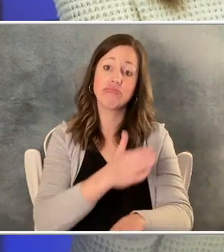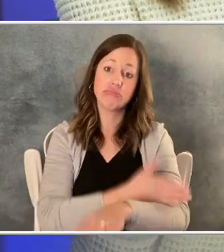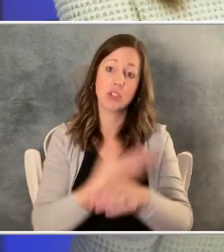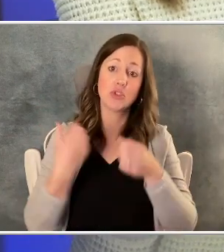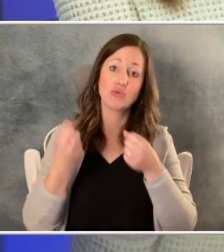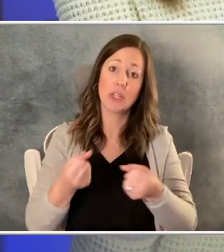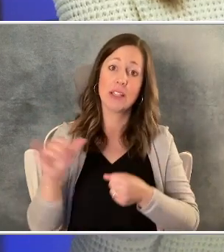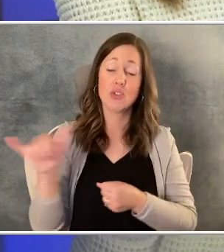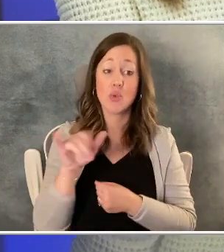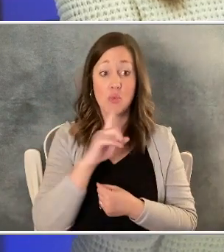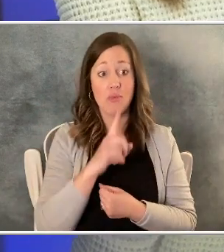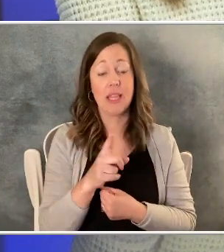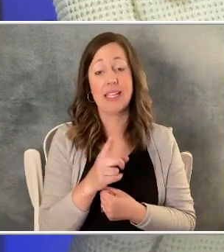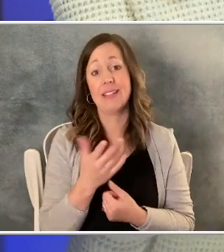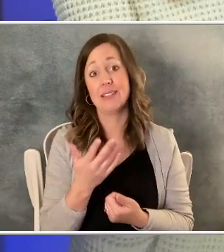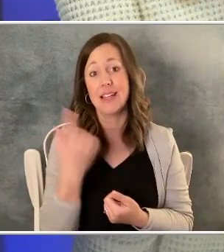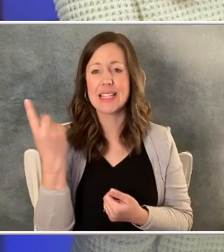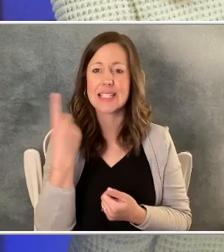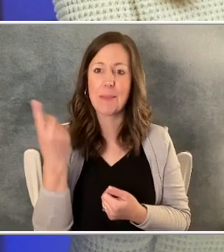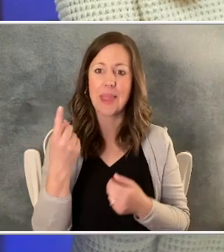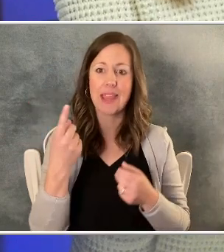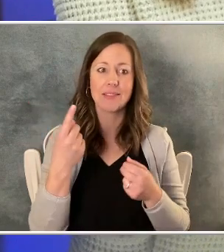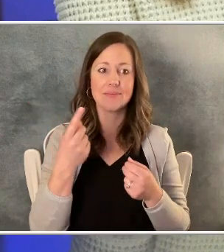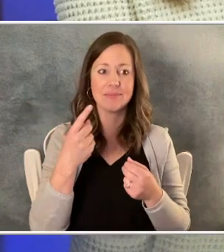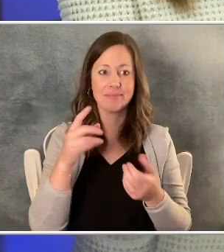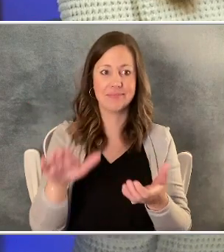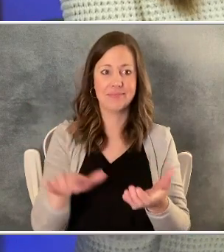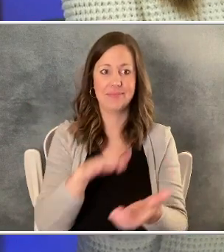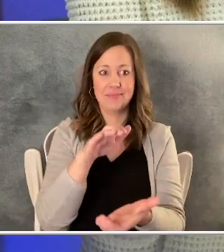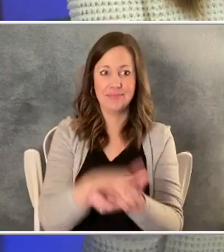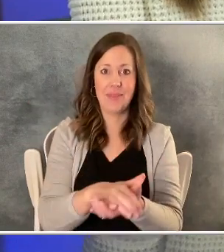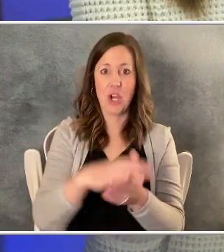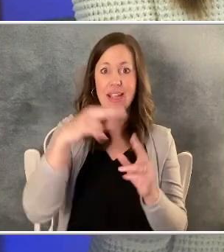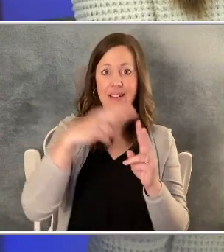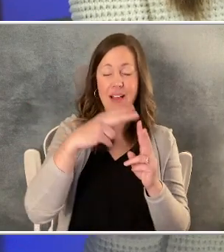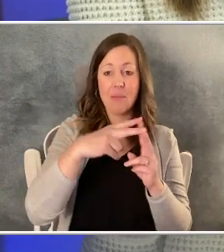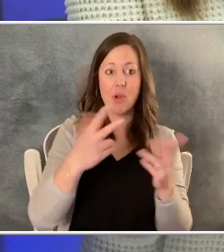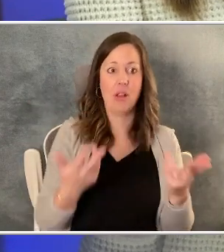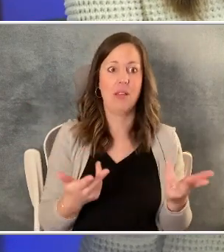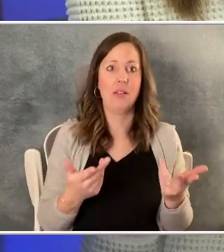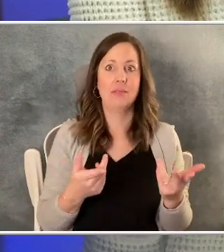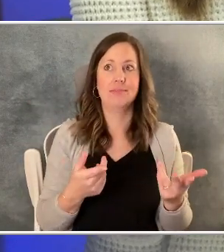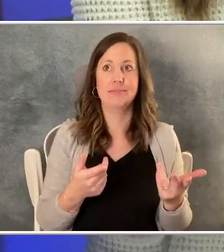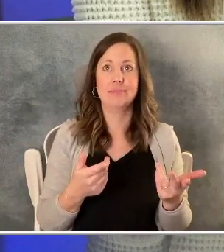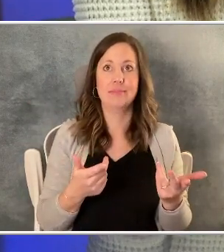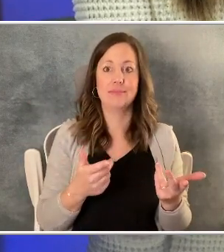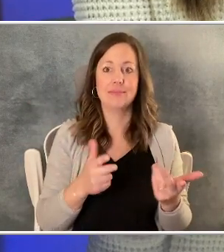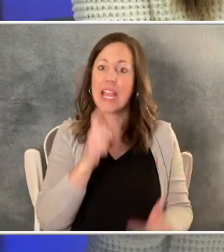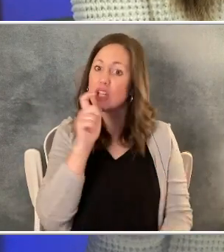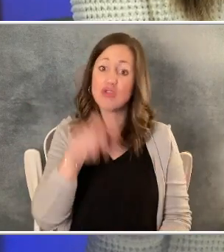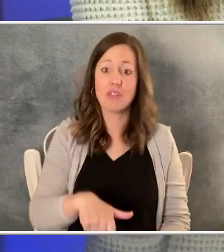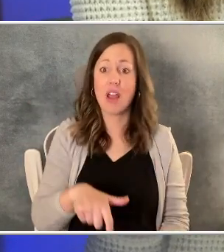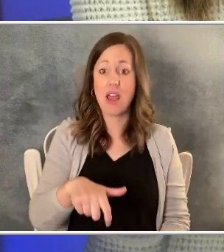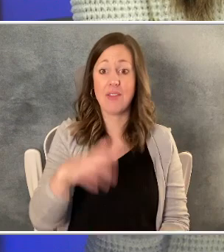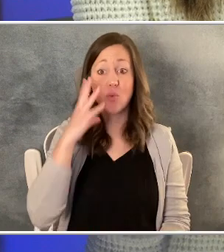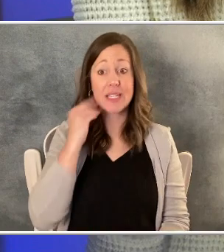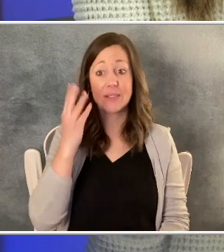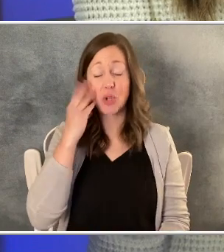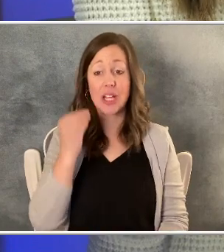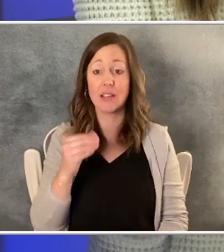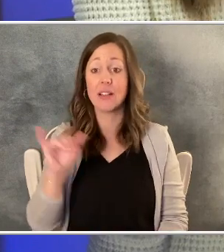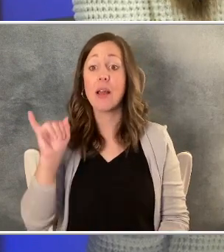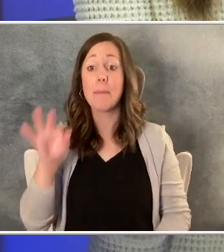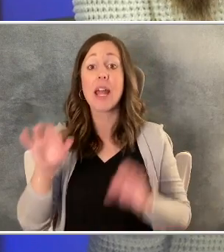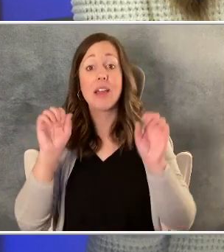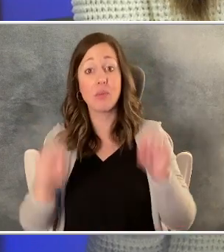a couple, a married, they should never put their child through this, but if we can get through this, we can get